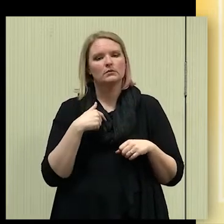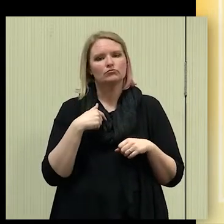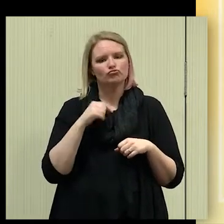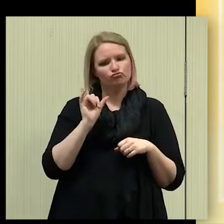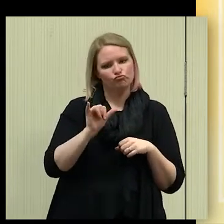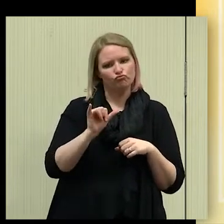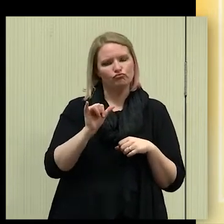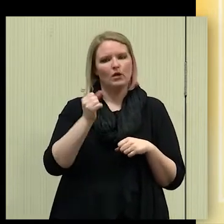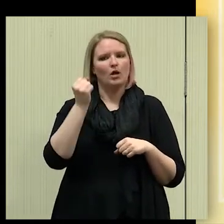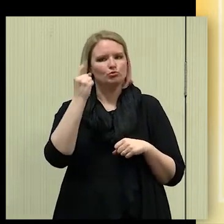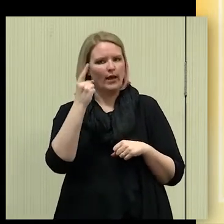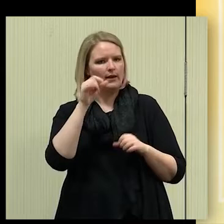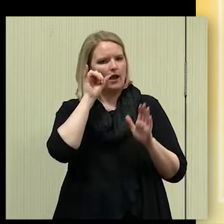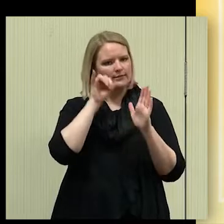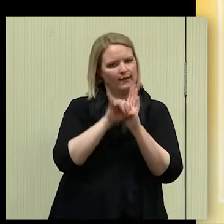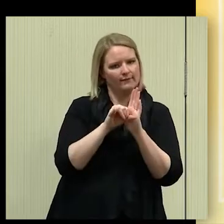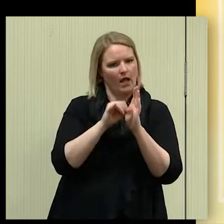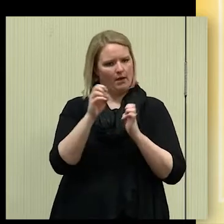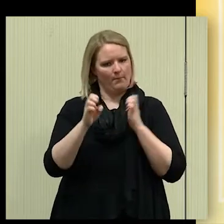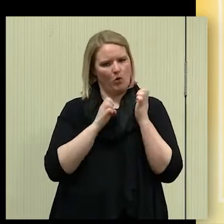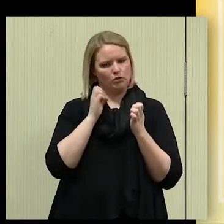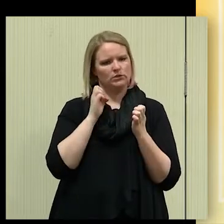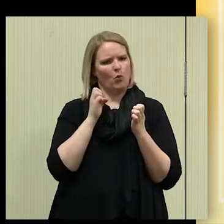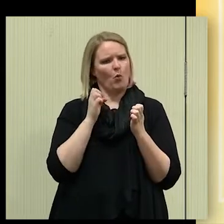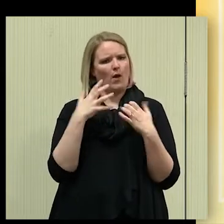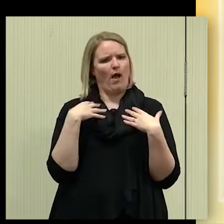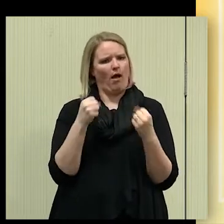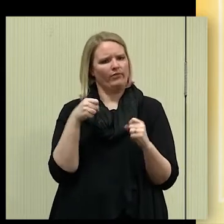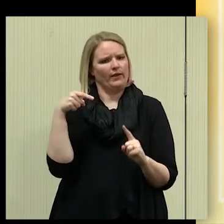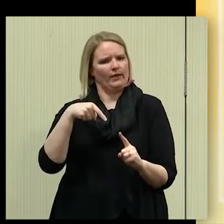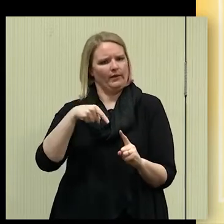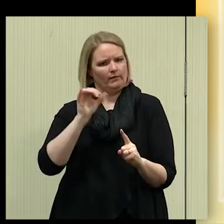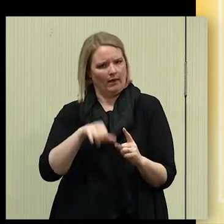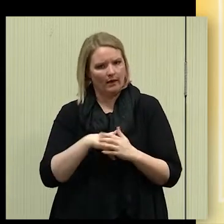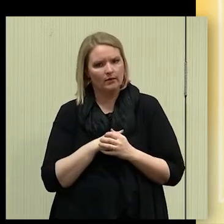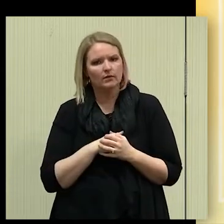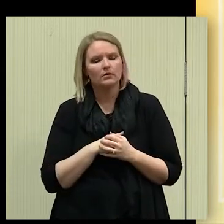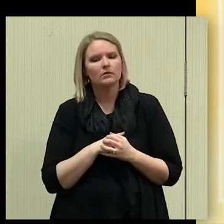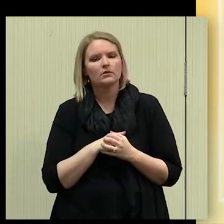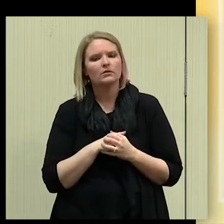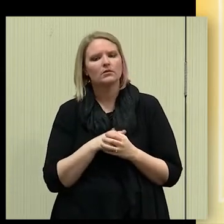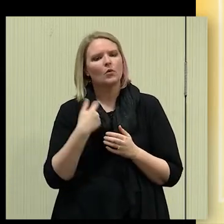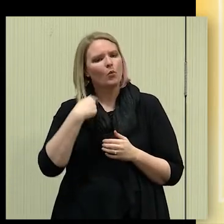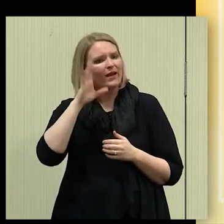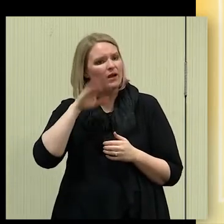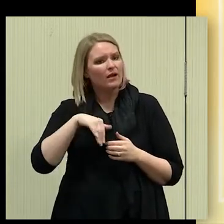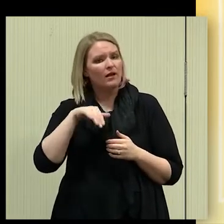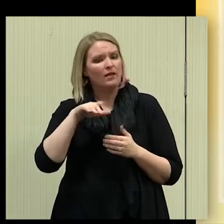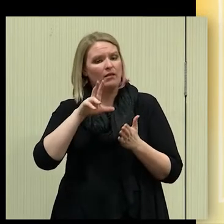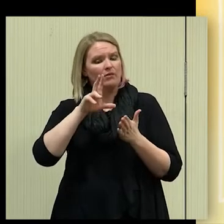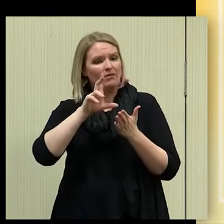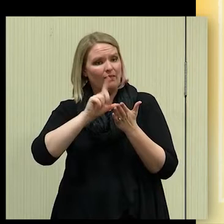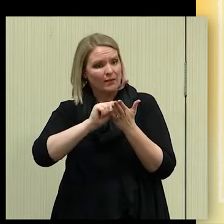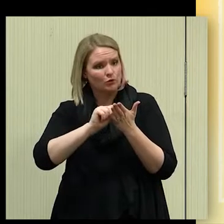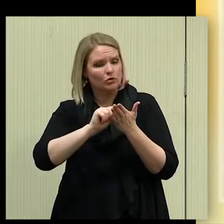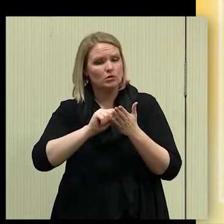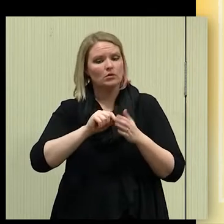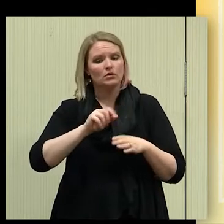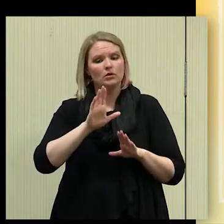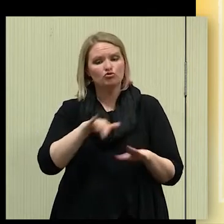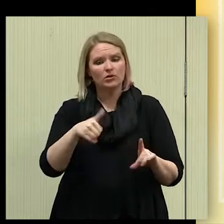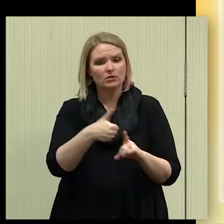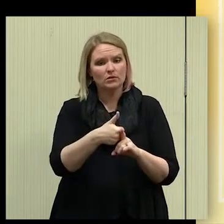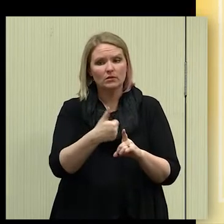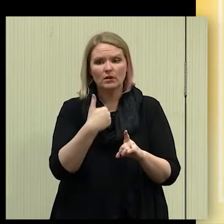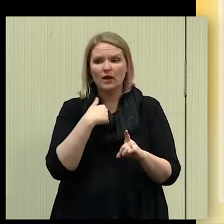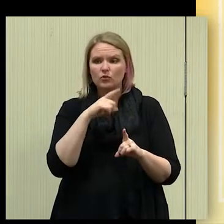understanding, identifying emotions in a healthy way. What we know in the literature is that children who have